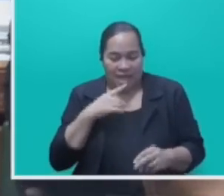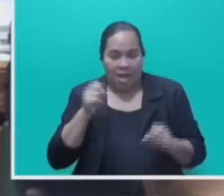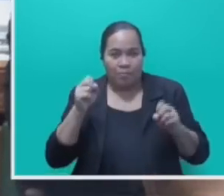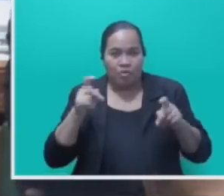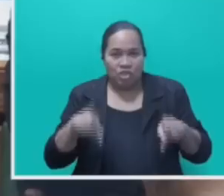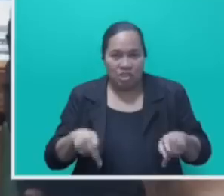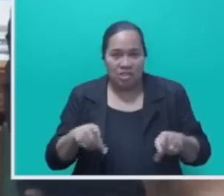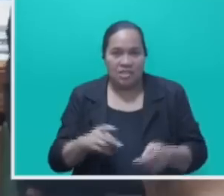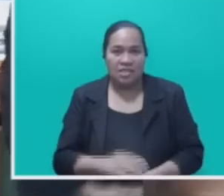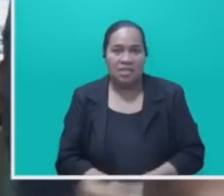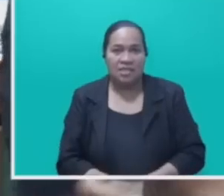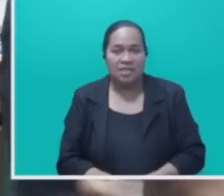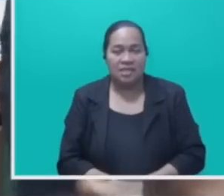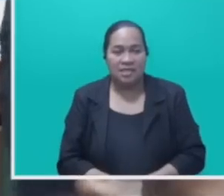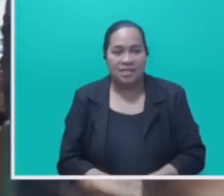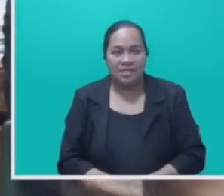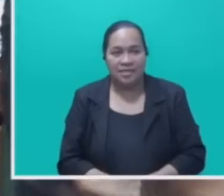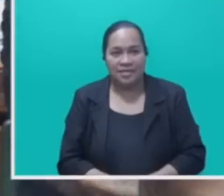opportunity